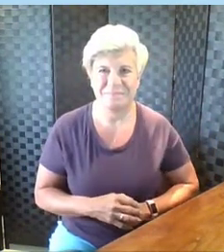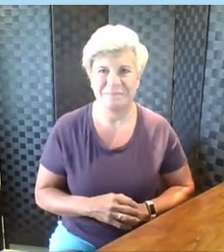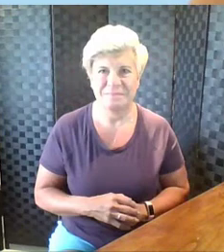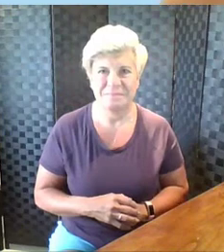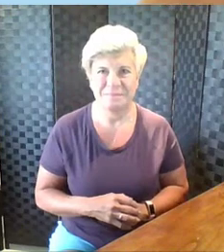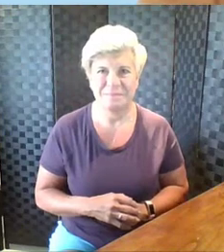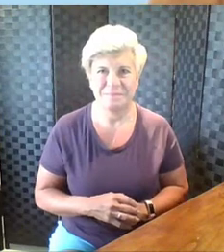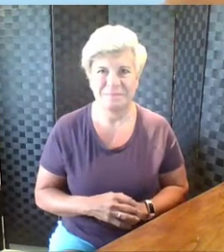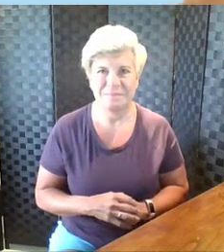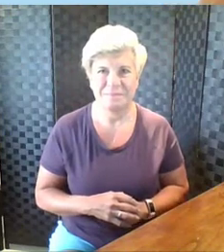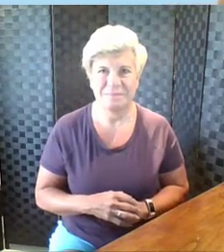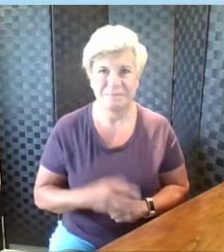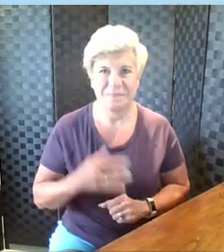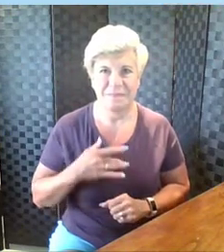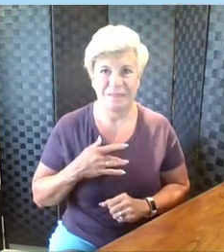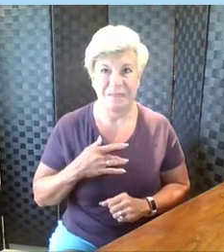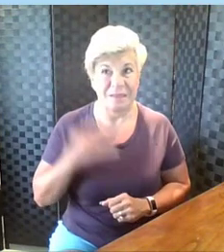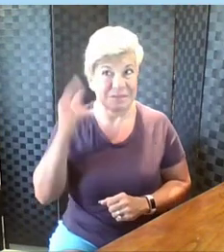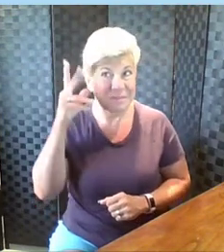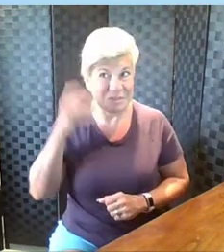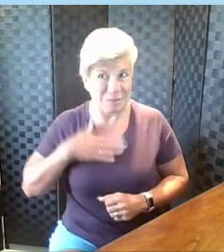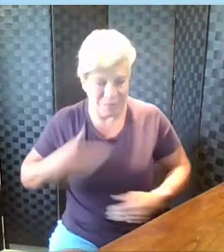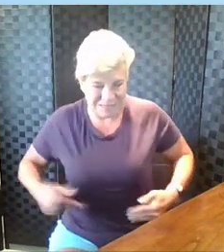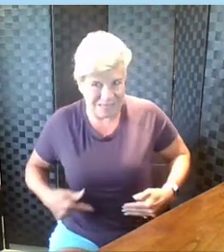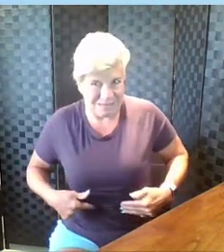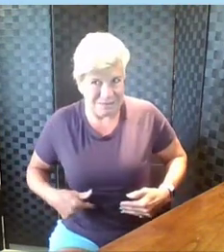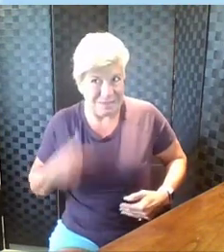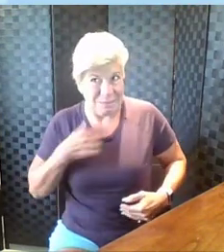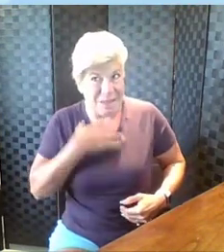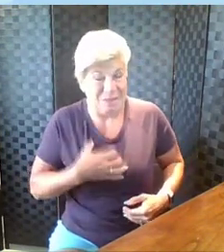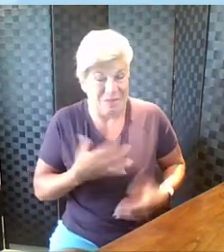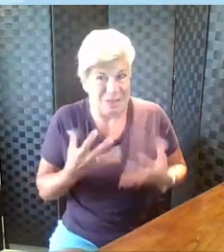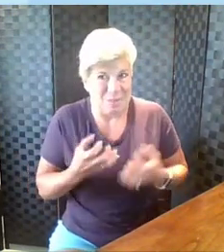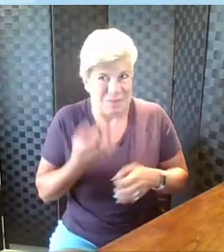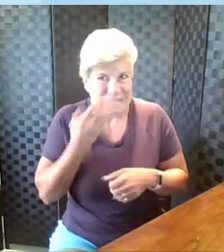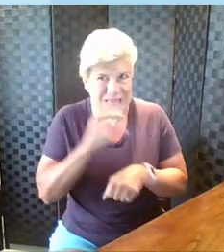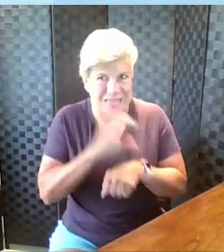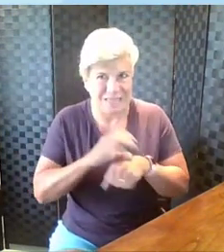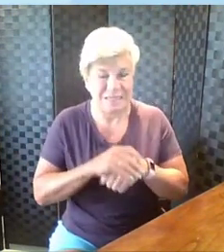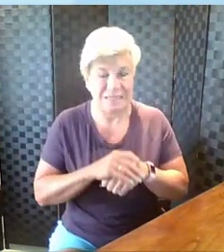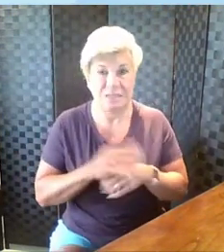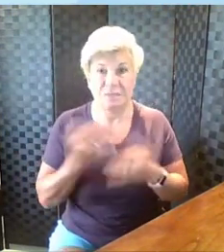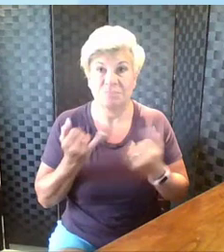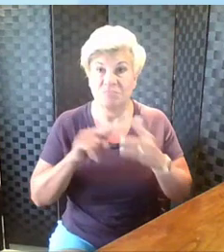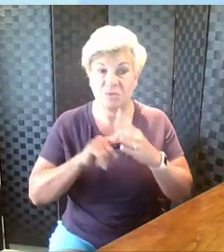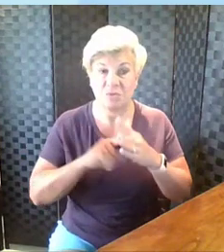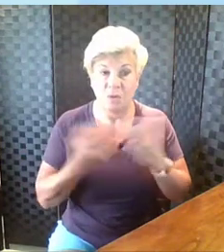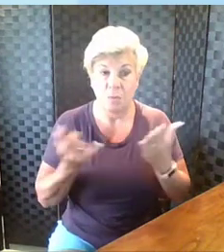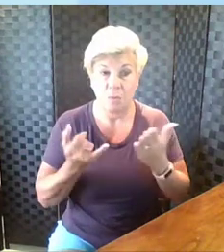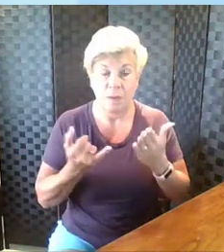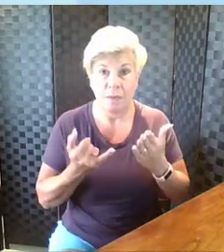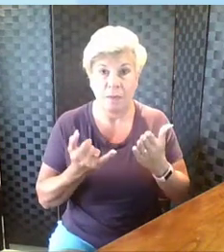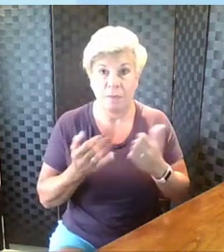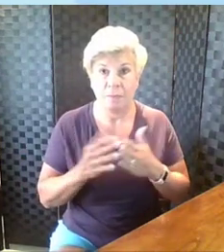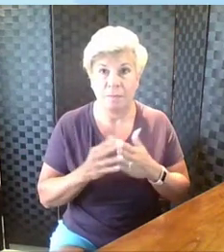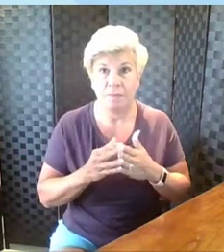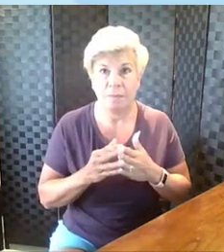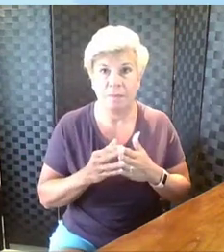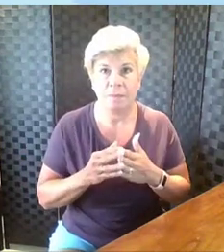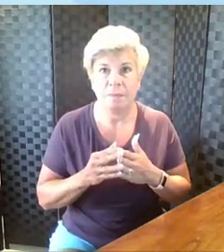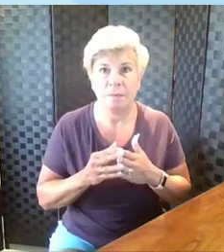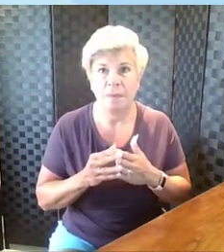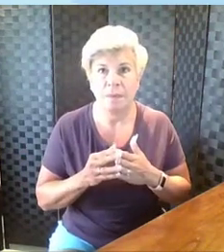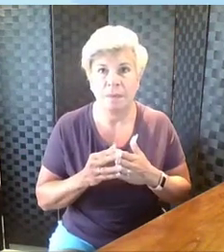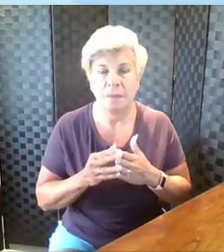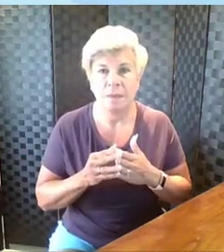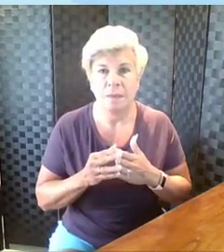Could you hear my belly? I'm already a little hungry for that cocoa. All right, so we're going to jump in today and focus on comparing. That's really going